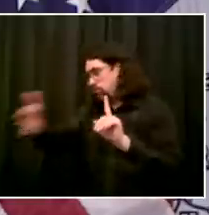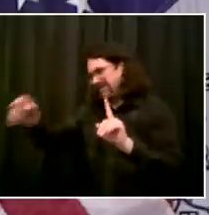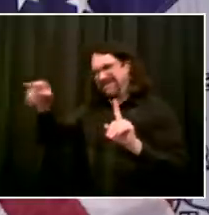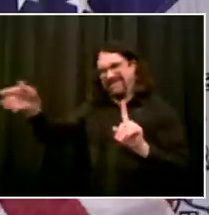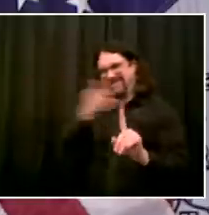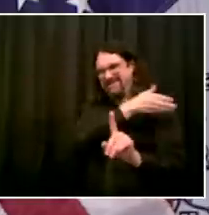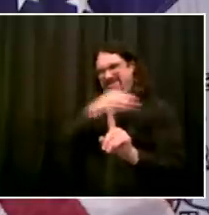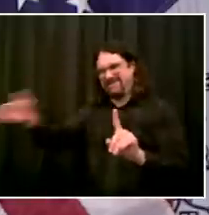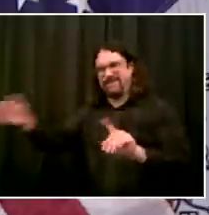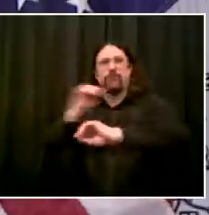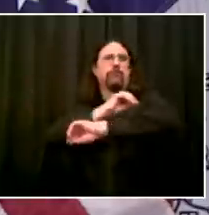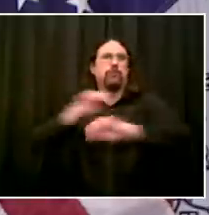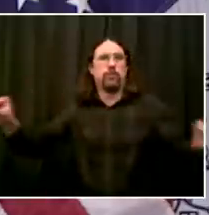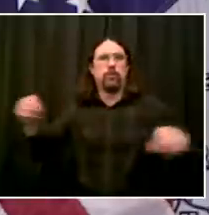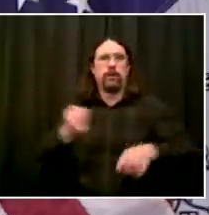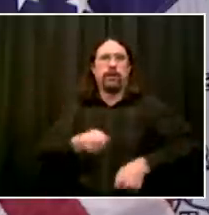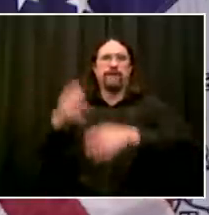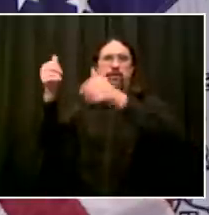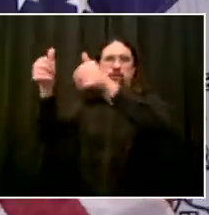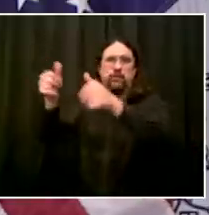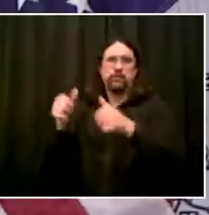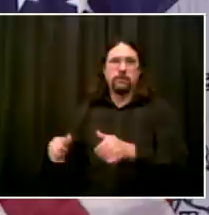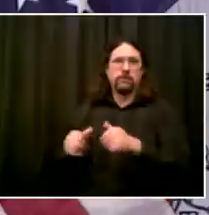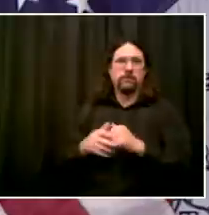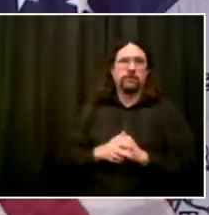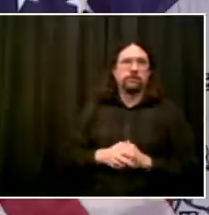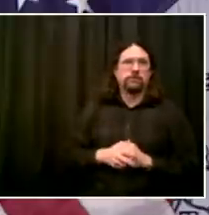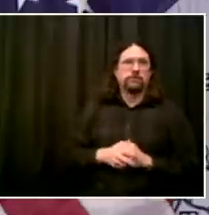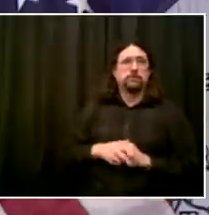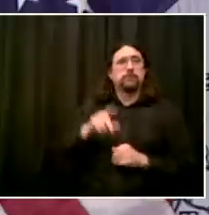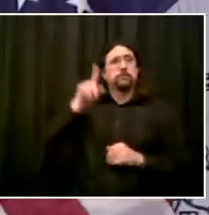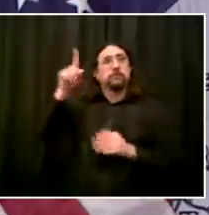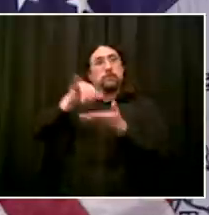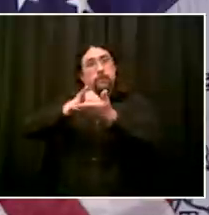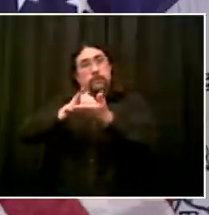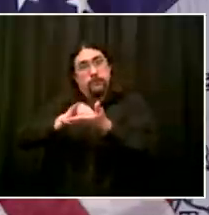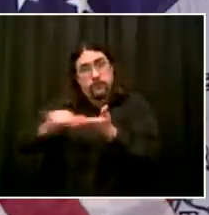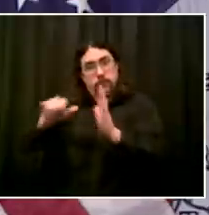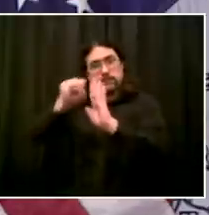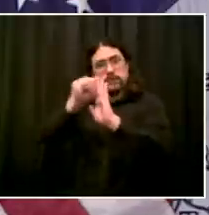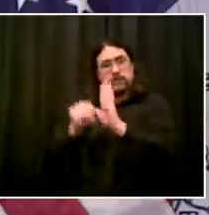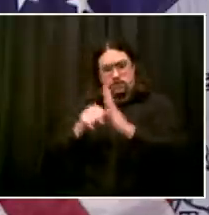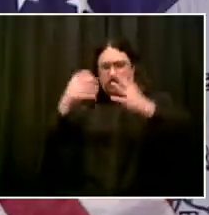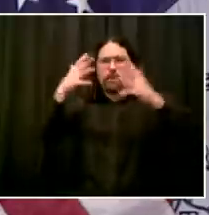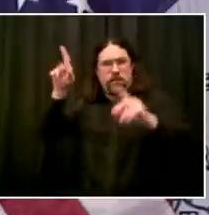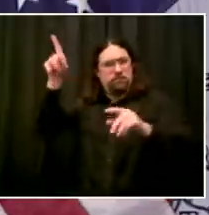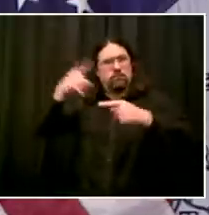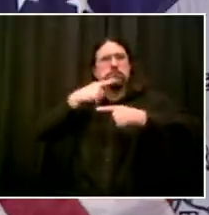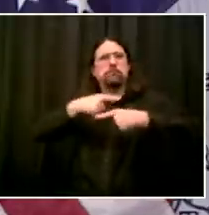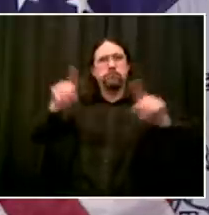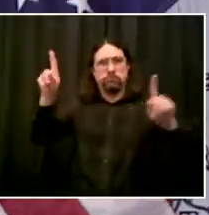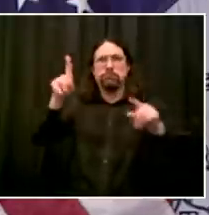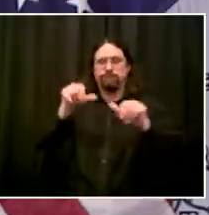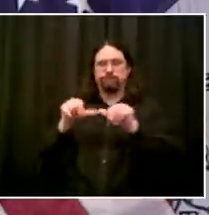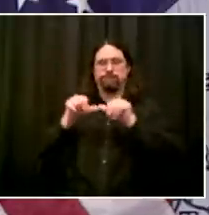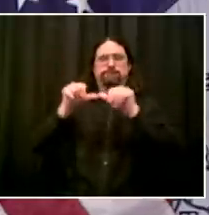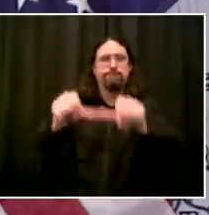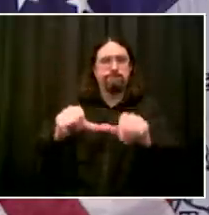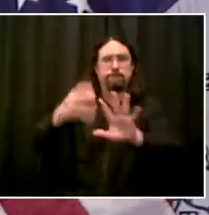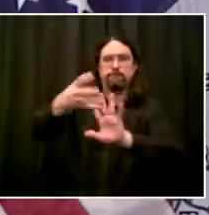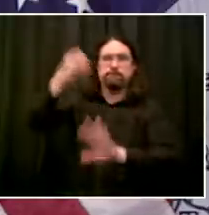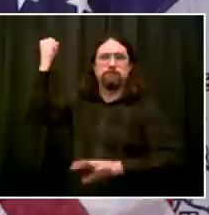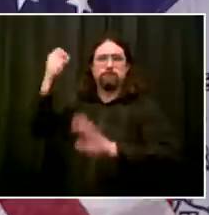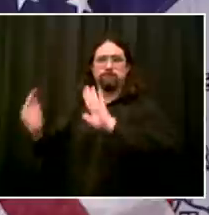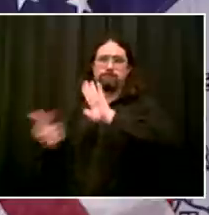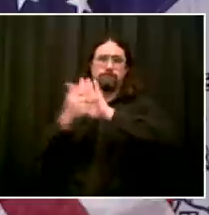There's no schedule that says we will be done with the coronavirus crisis by August. I think we could be greatly